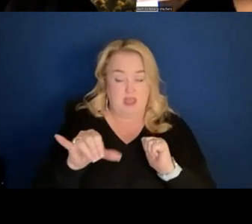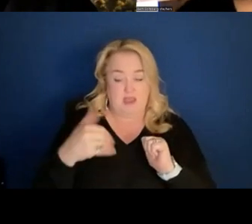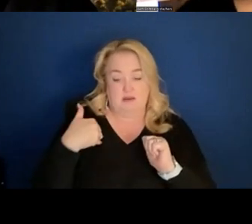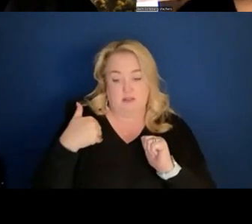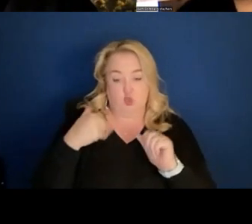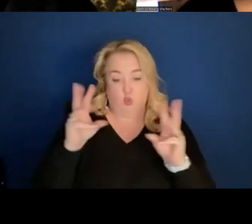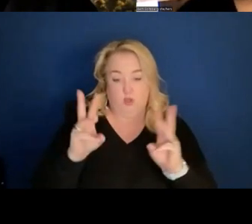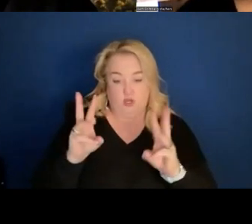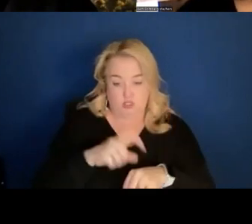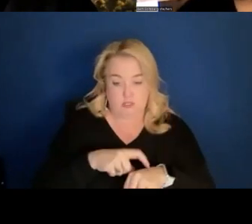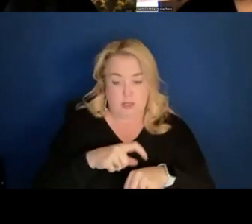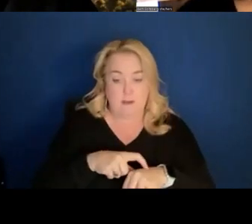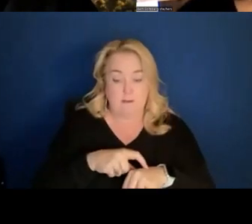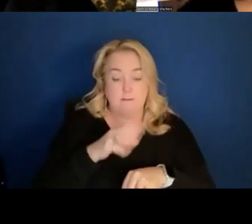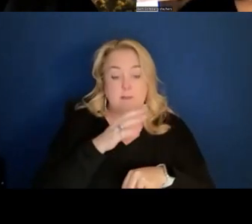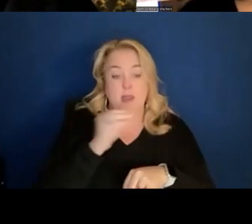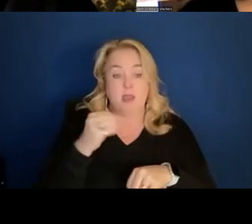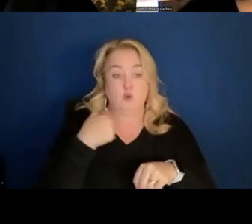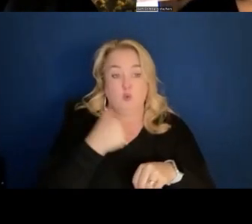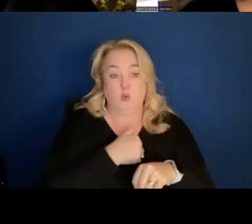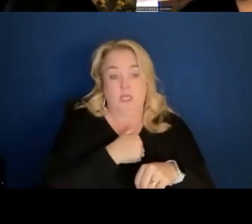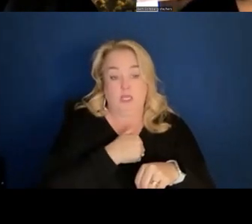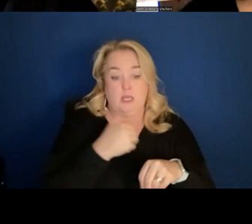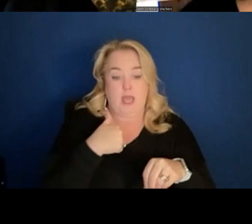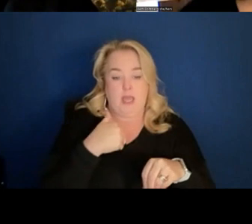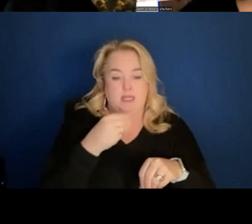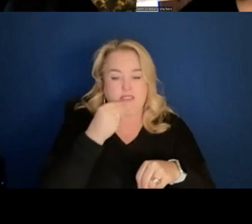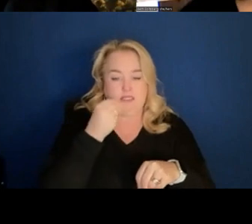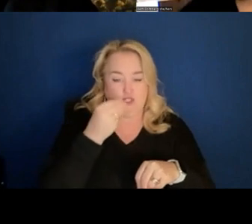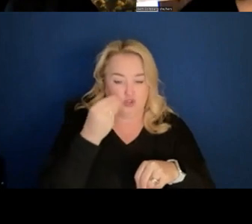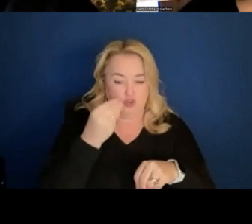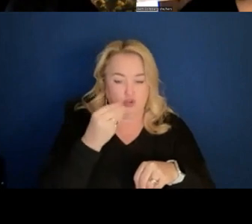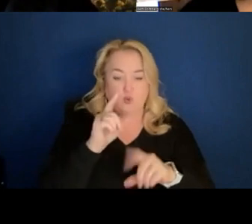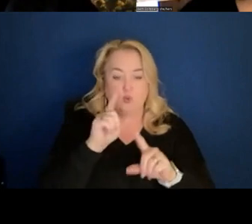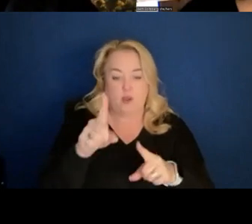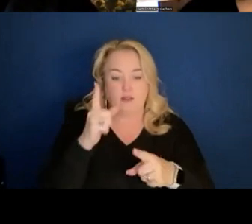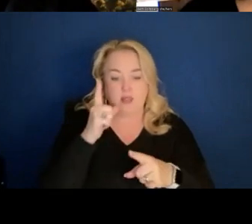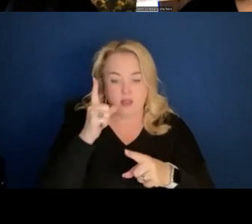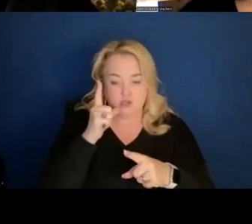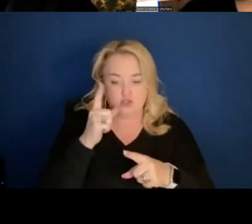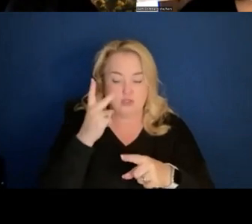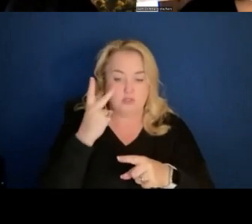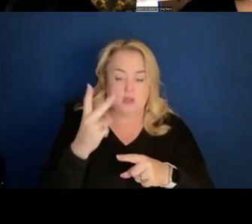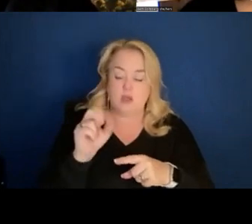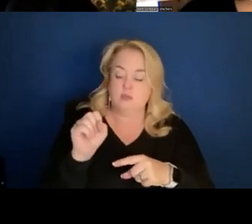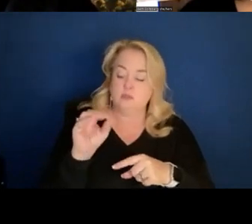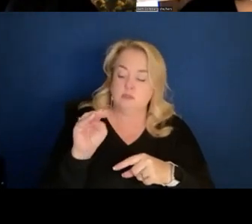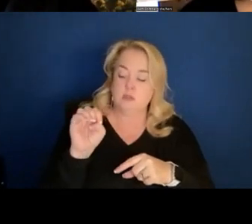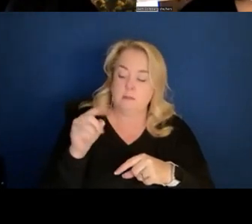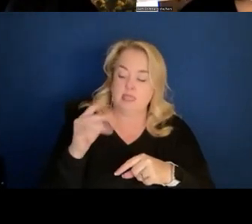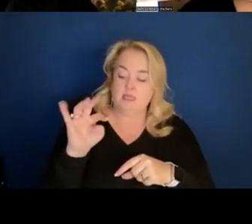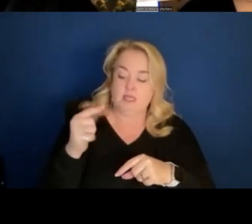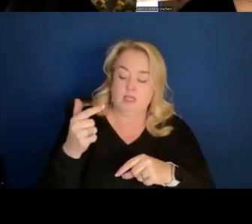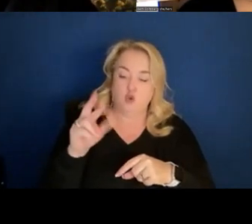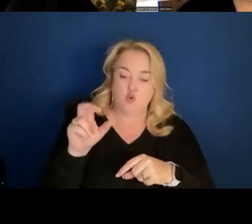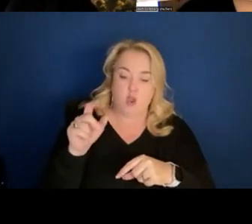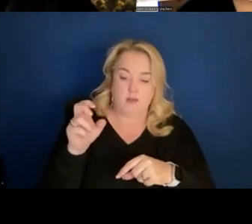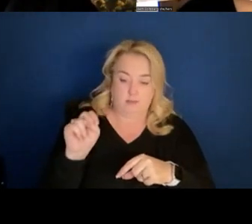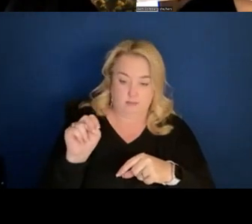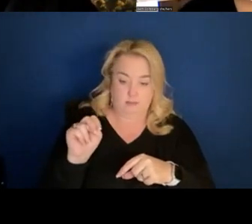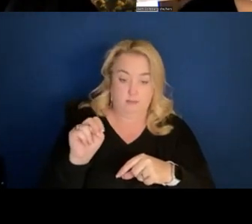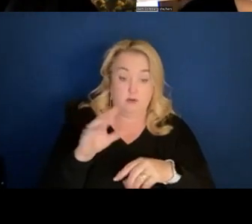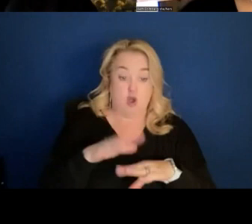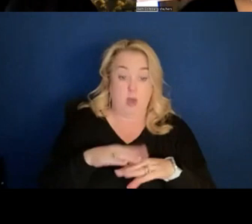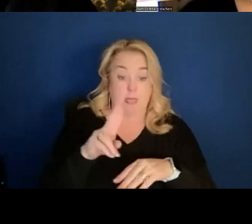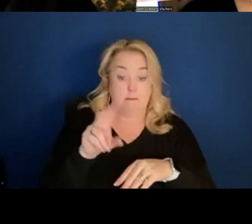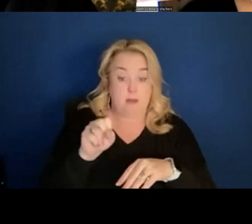back this winter, and it was a dinner theater. We went for lunch. We saw Something Rotten. We had a great time. And on the bus to and from,